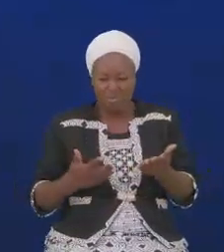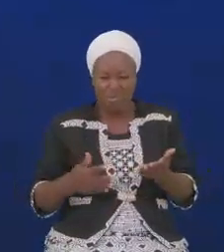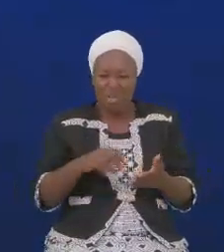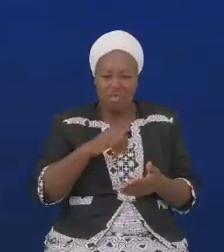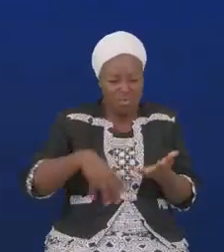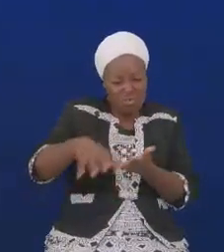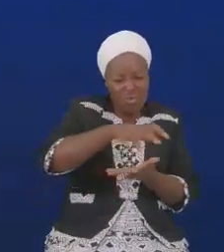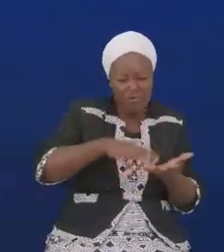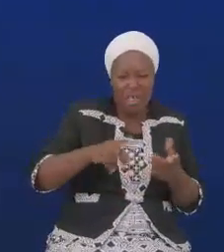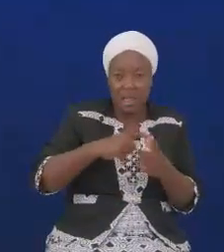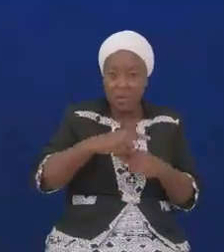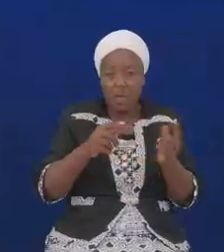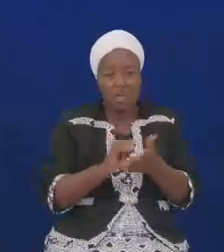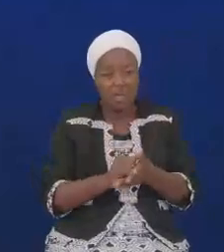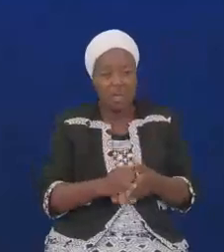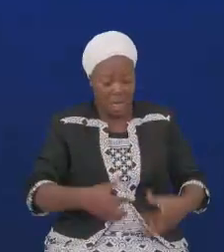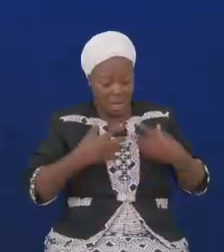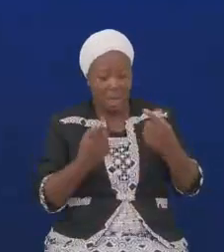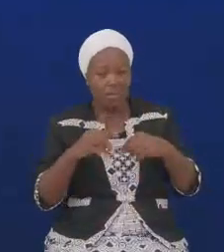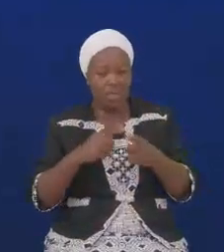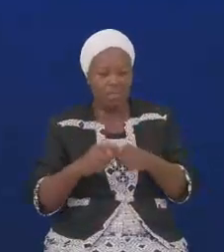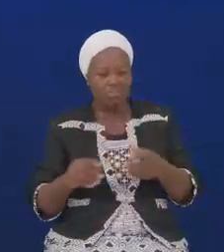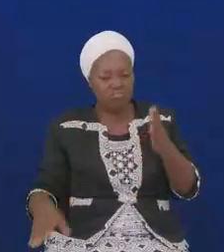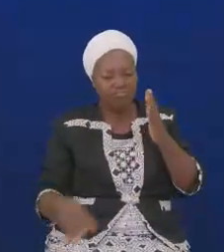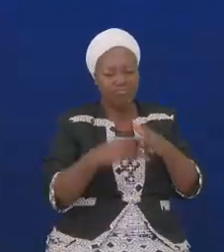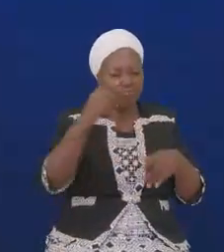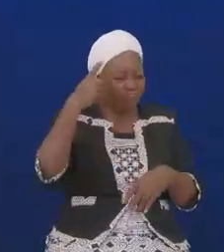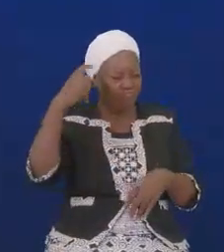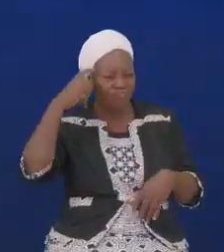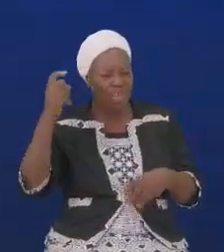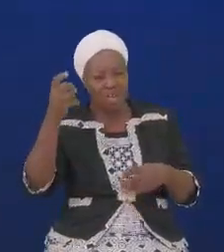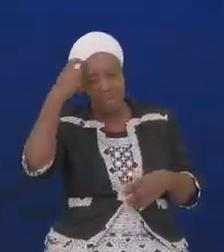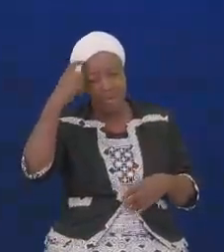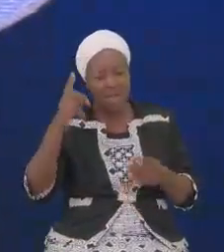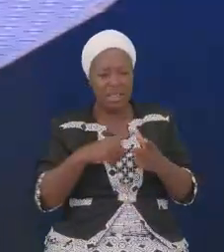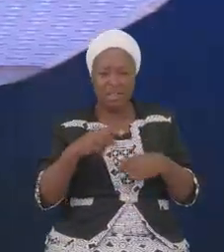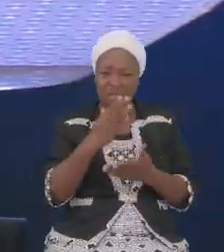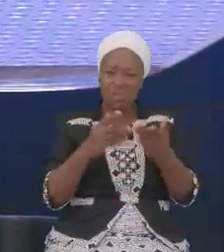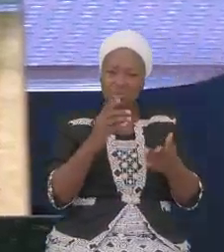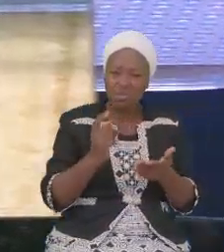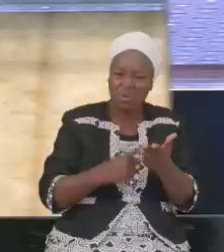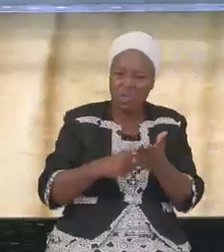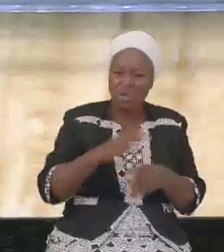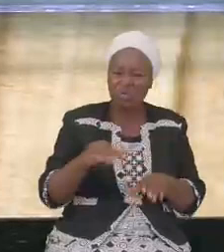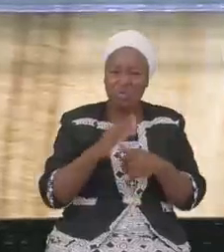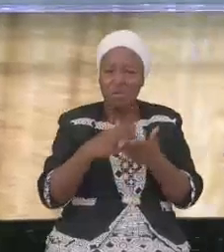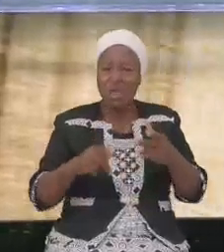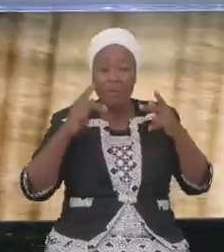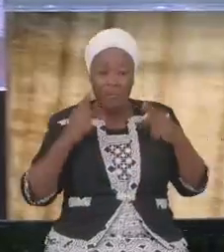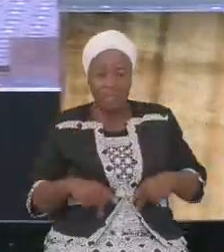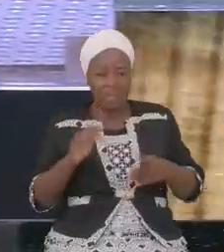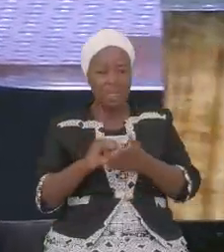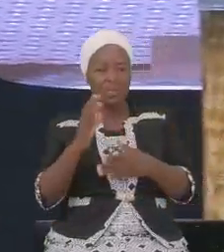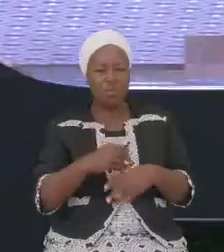it hits up your brain, and sometimes you even do something physical that will make you lose your liberty